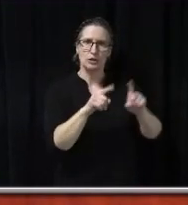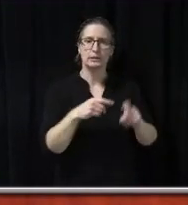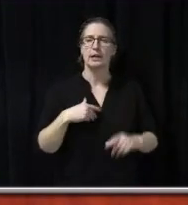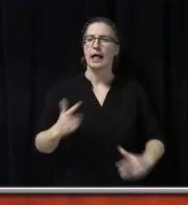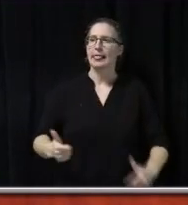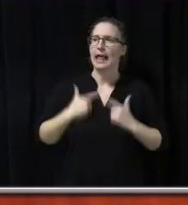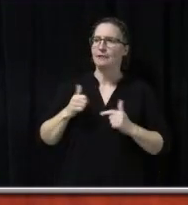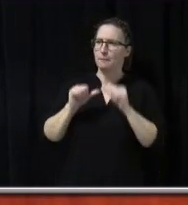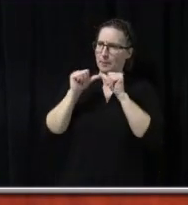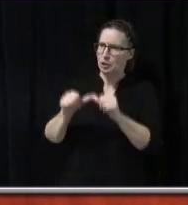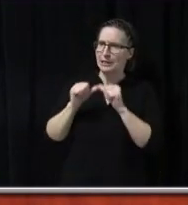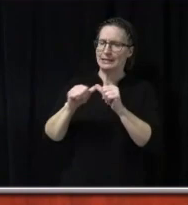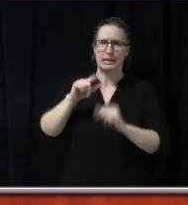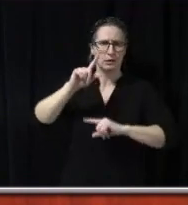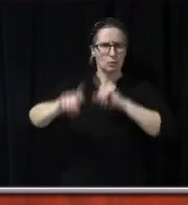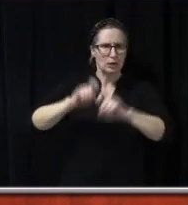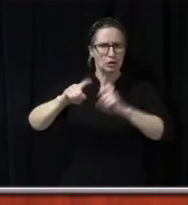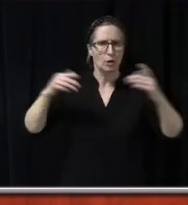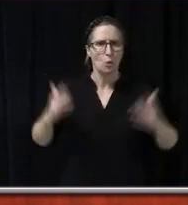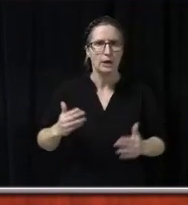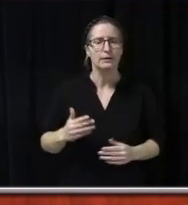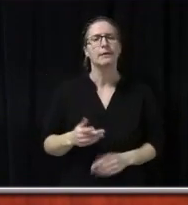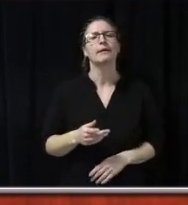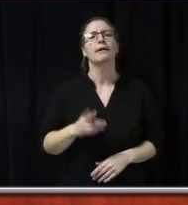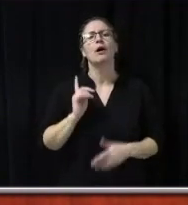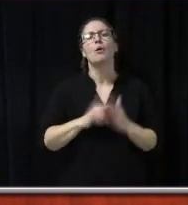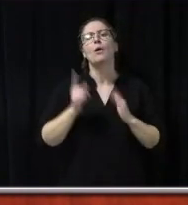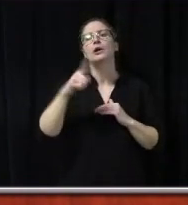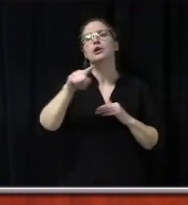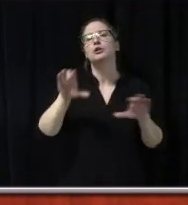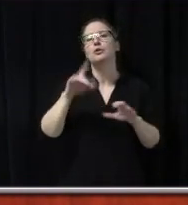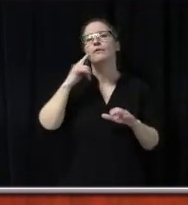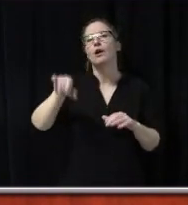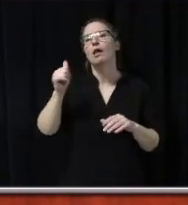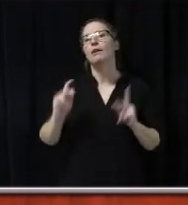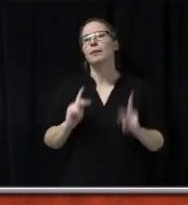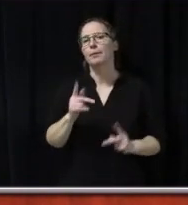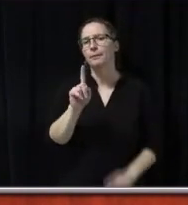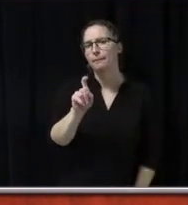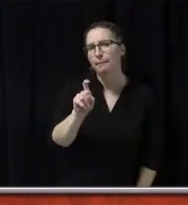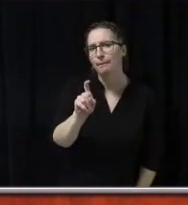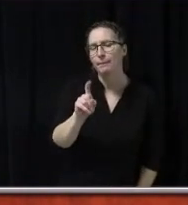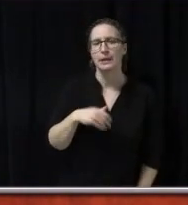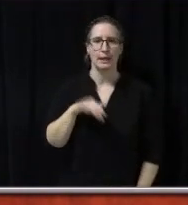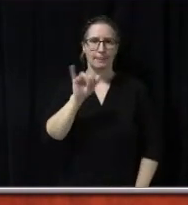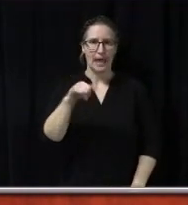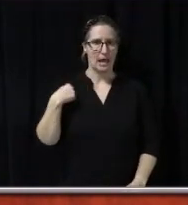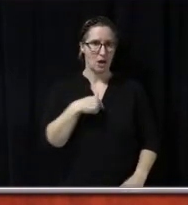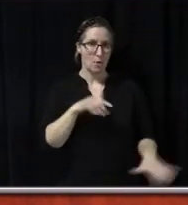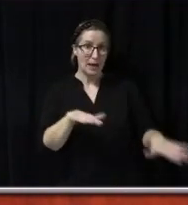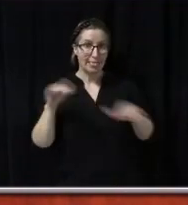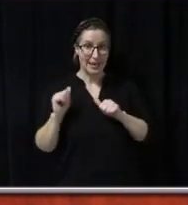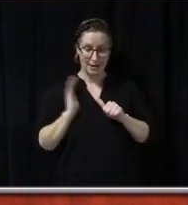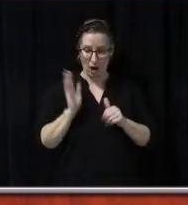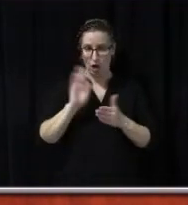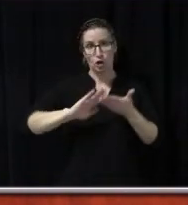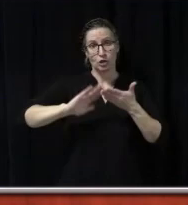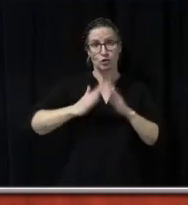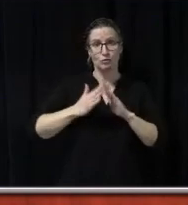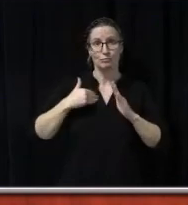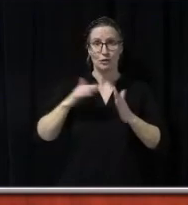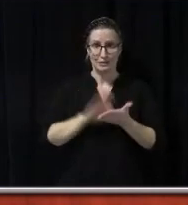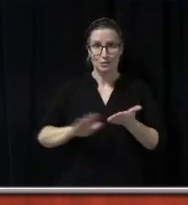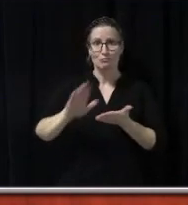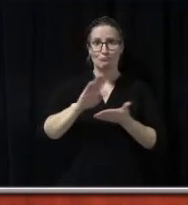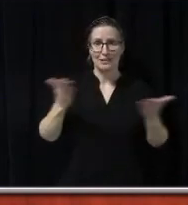persistent and urgent question is, what are you doing for others? As we leave the comfort of our university, I urge